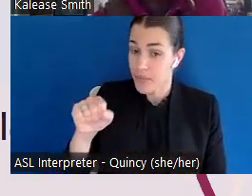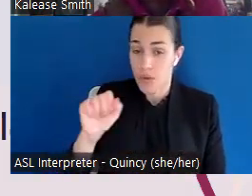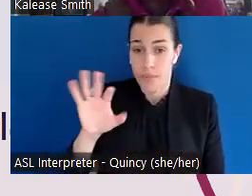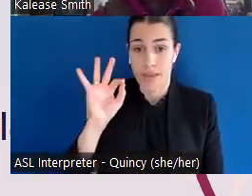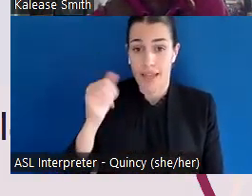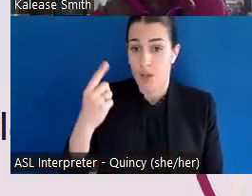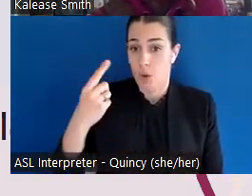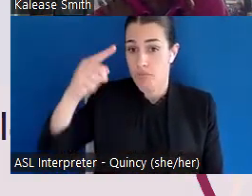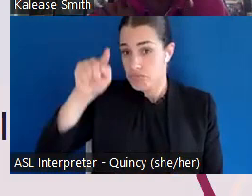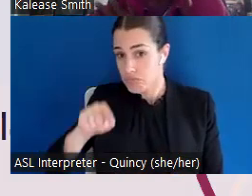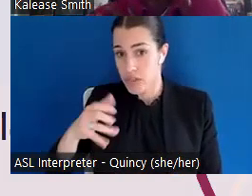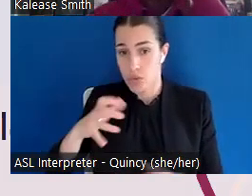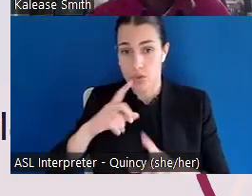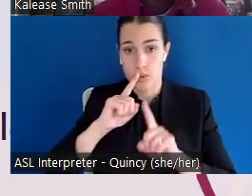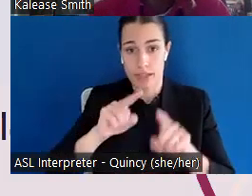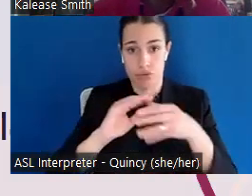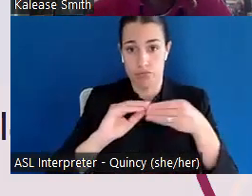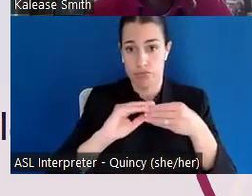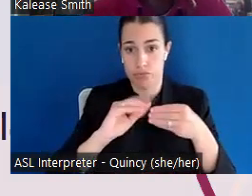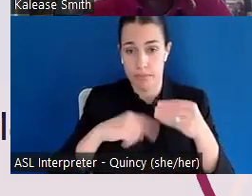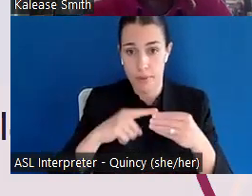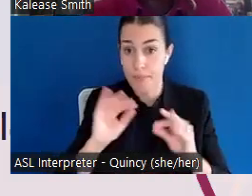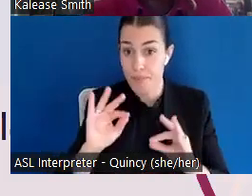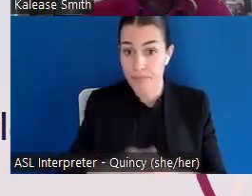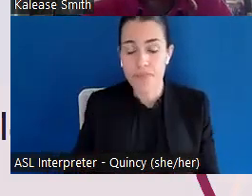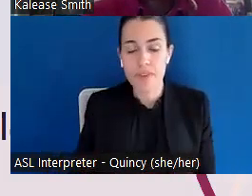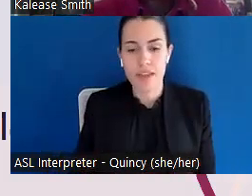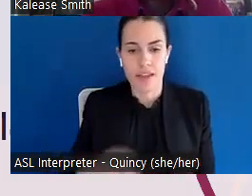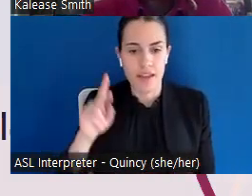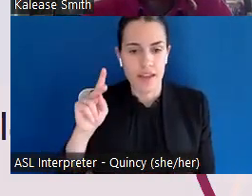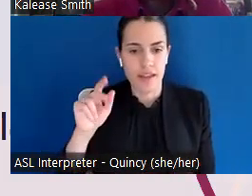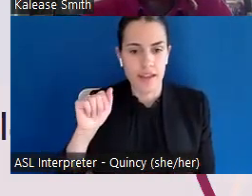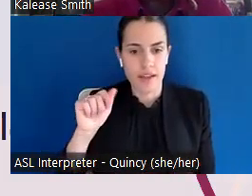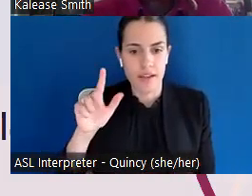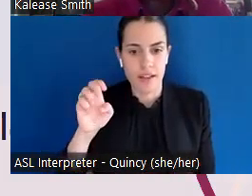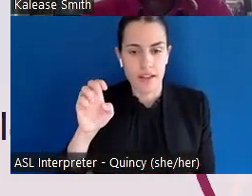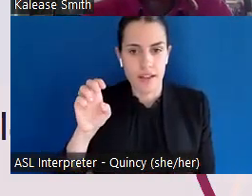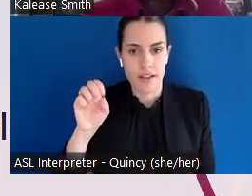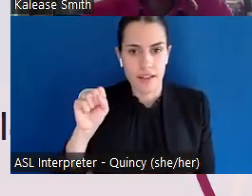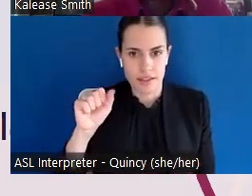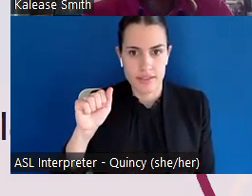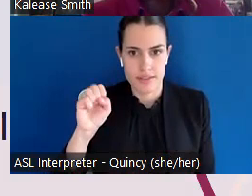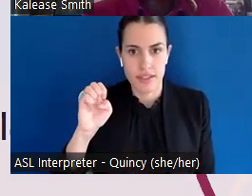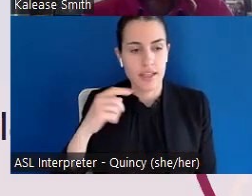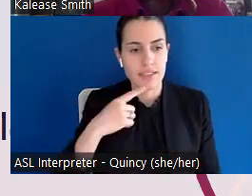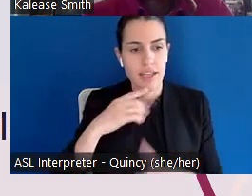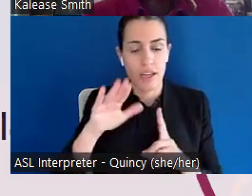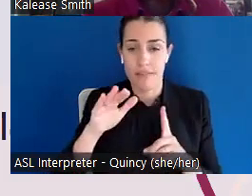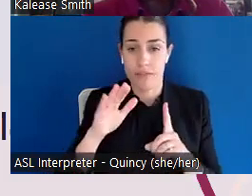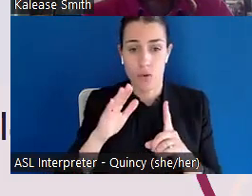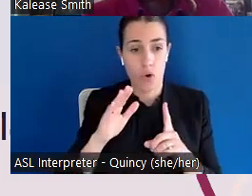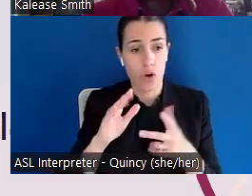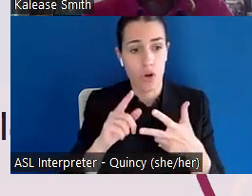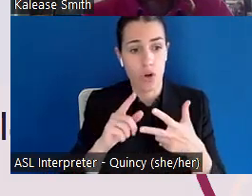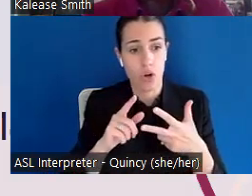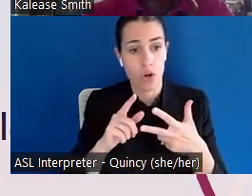that speaks to you. Okay. I think for me, as far as describing consent,